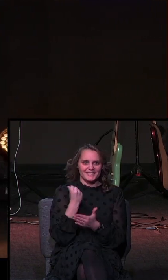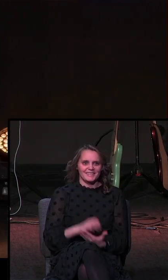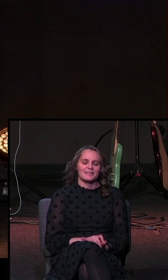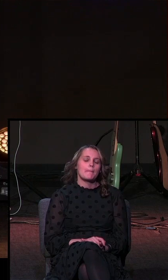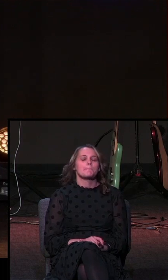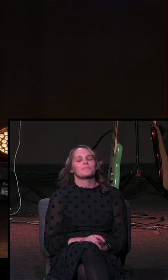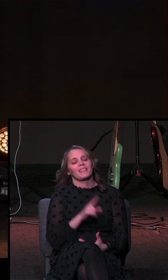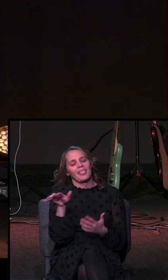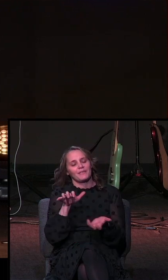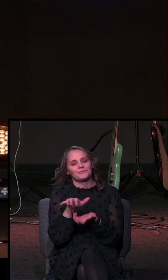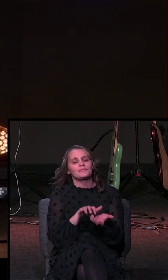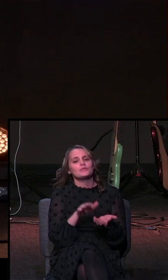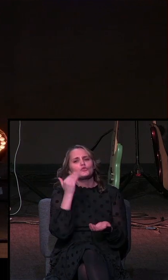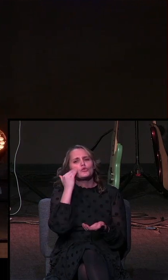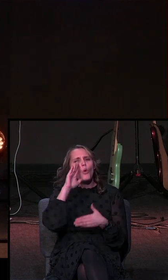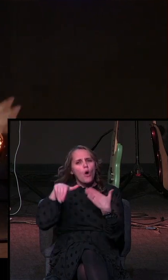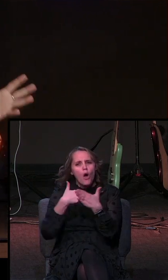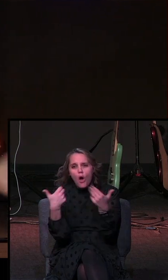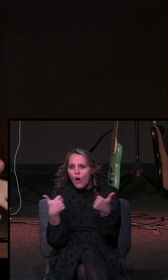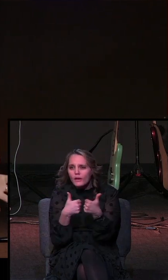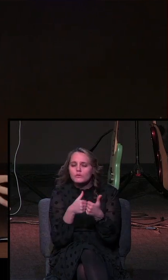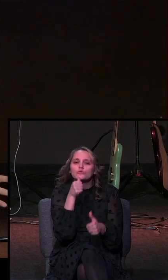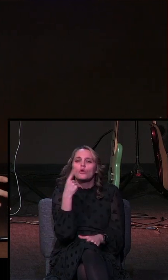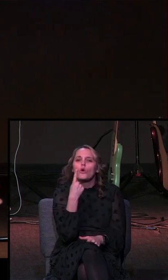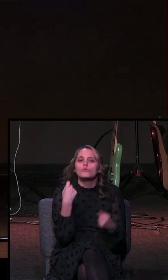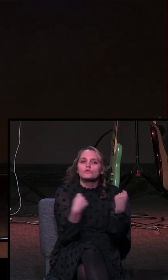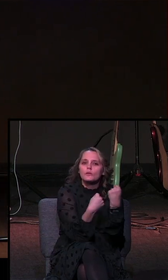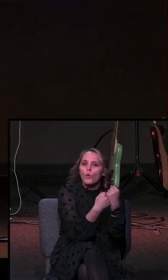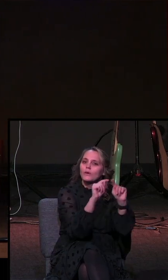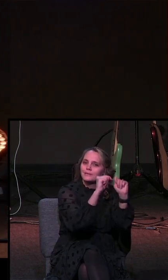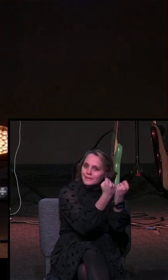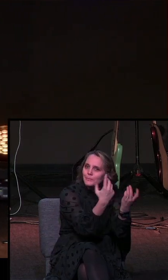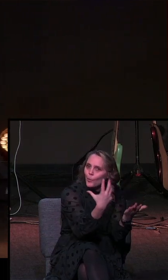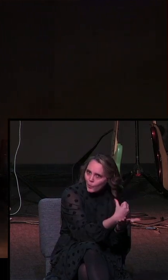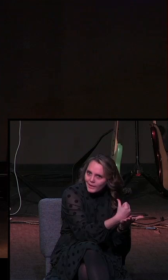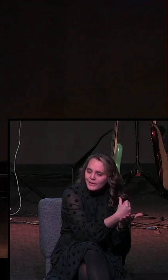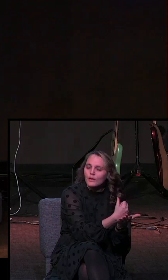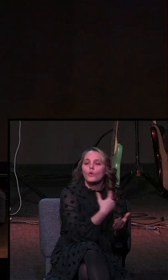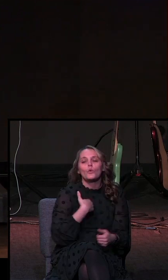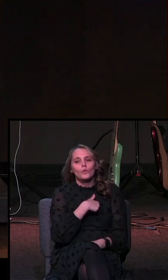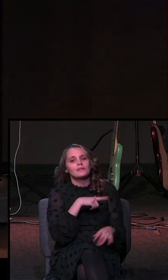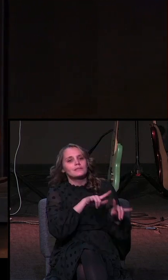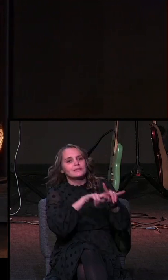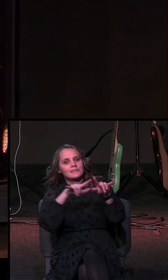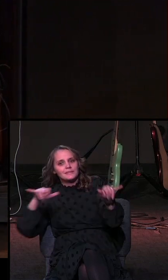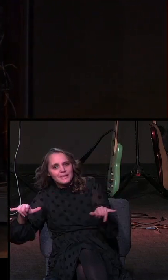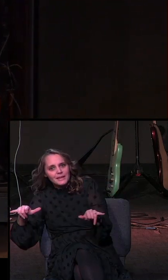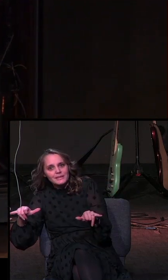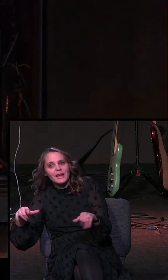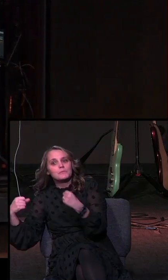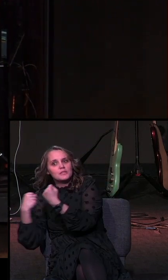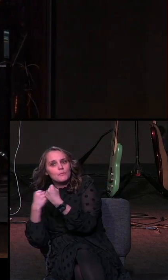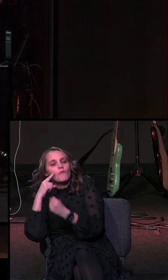every kind of game, we don't just root for a team to win. We also simultaneously root for another team to lose,